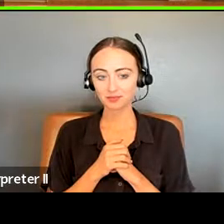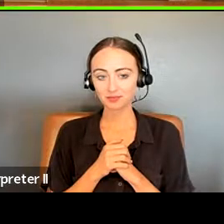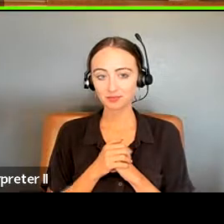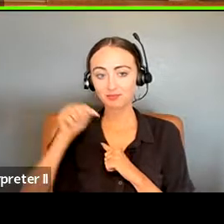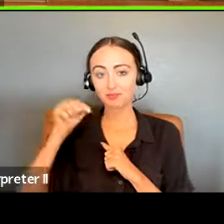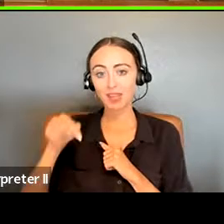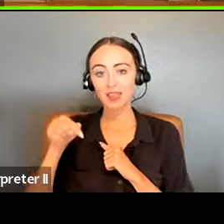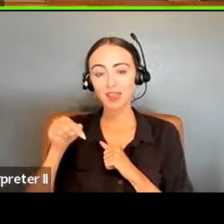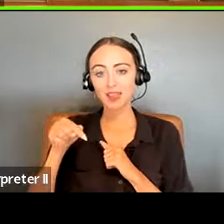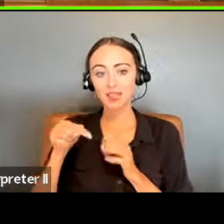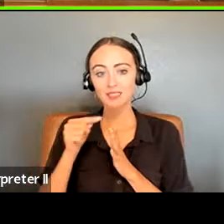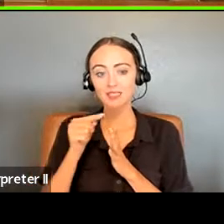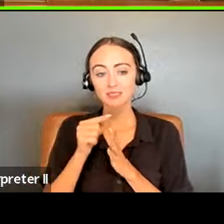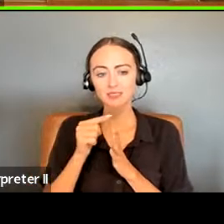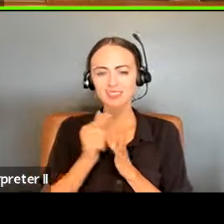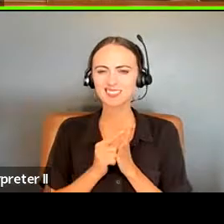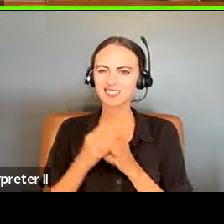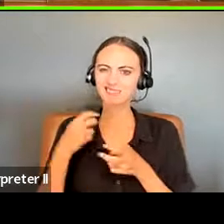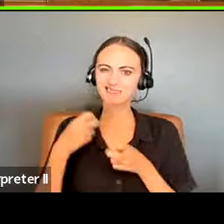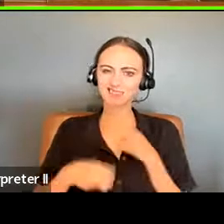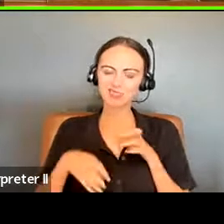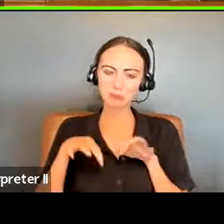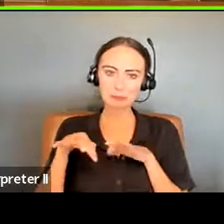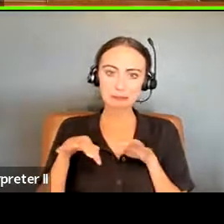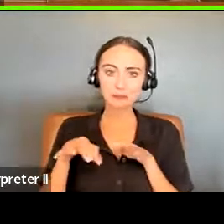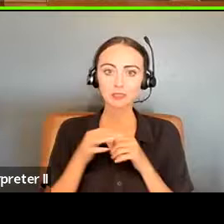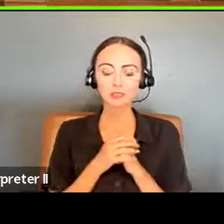This legislation, it's a little hard to explain,